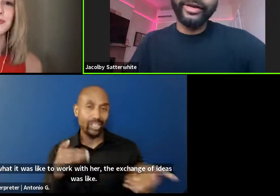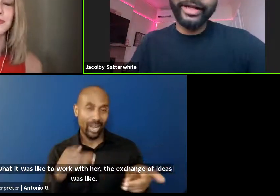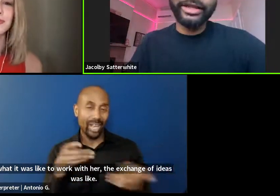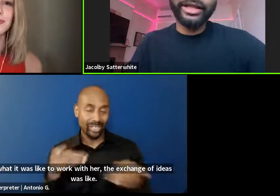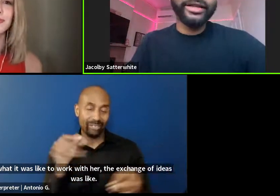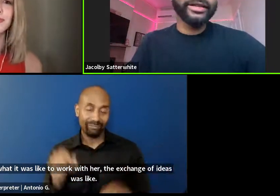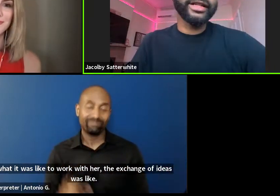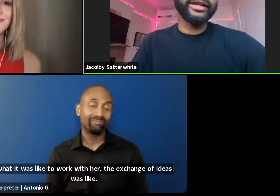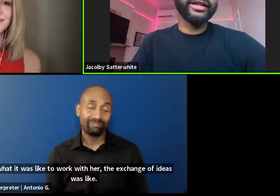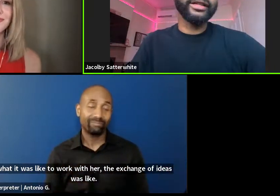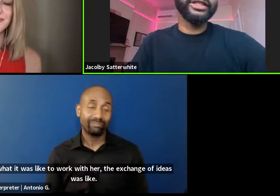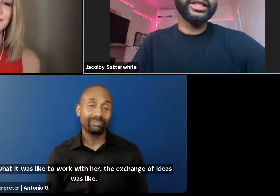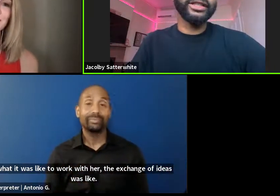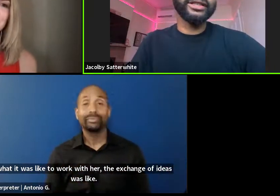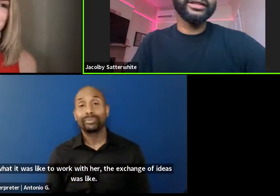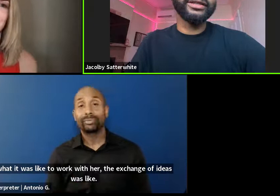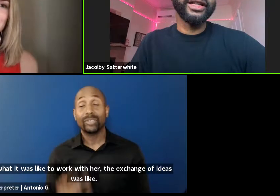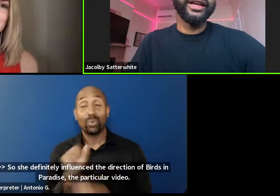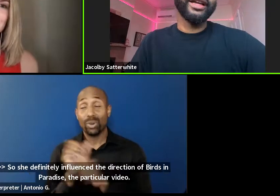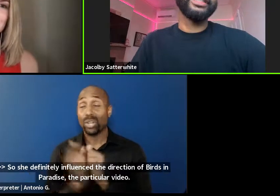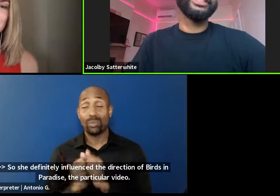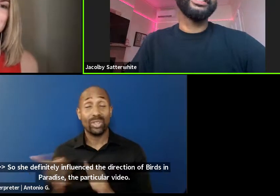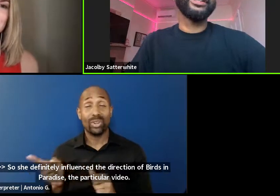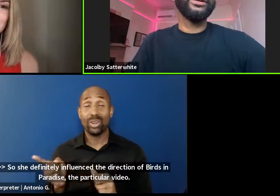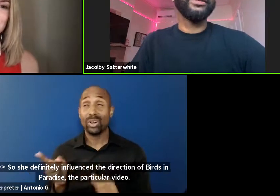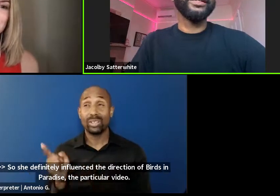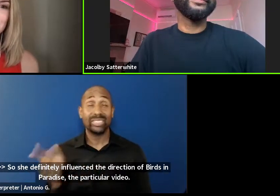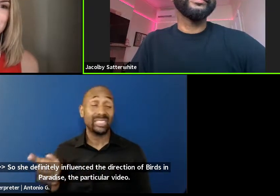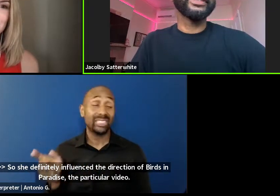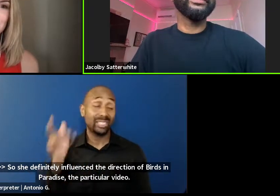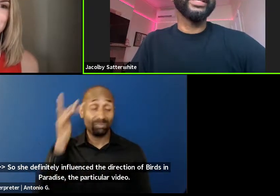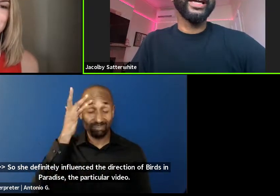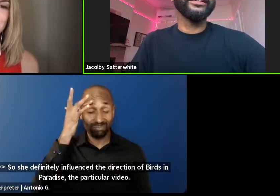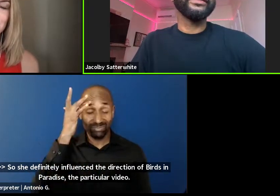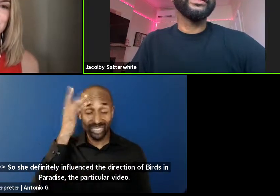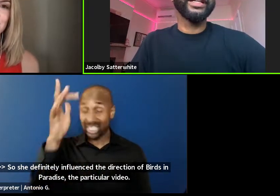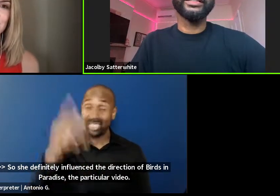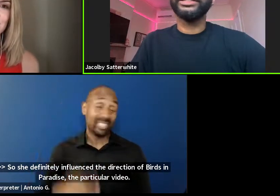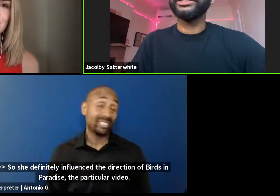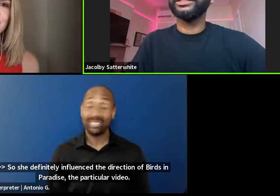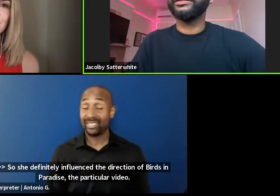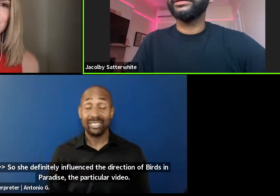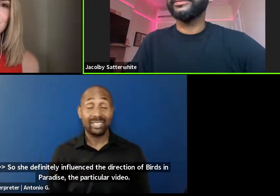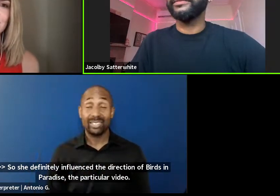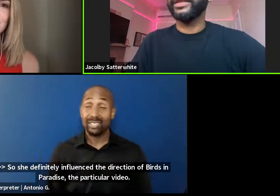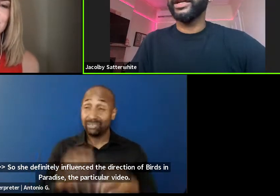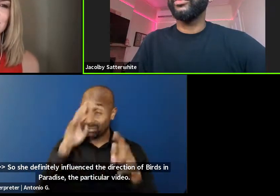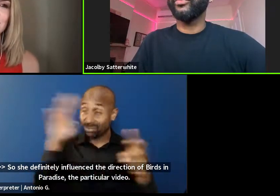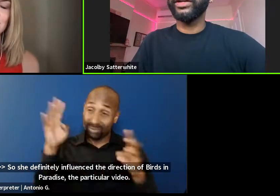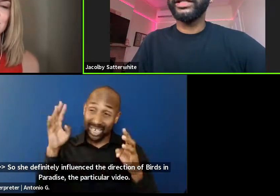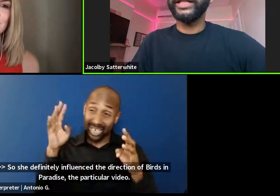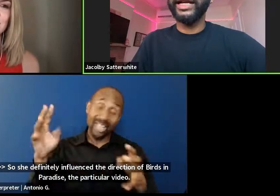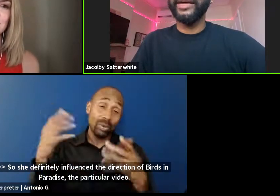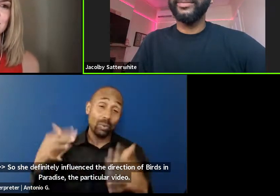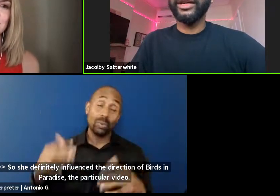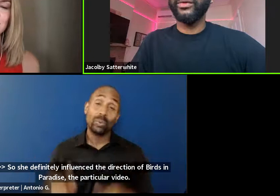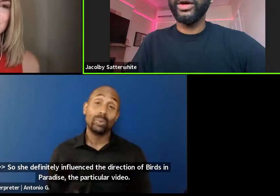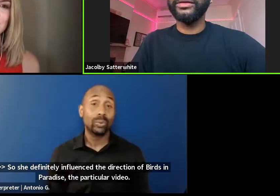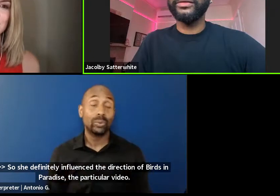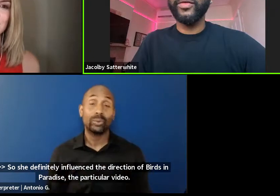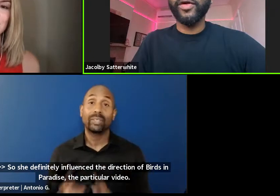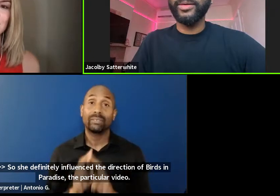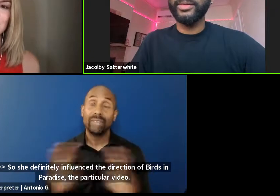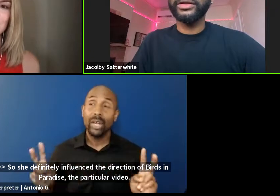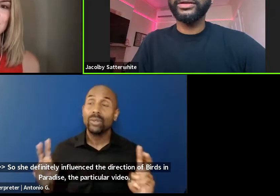Working with her is great. Solange is like a genius. She's so creative. Like she's just a really dynamic